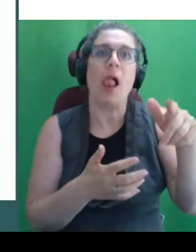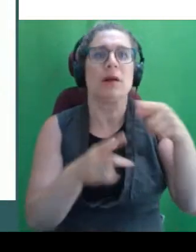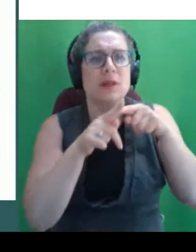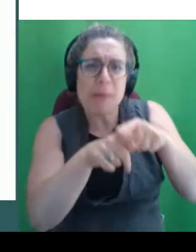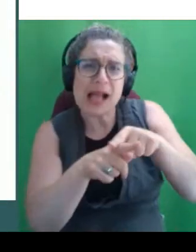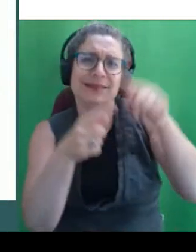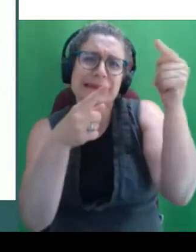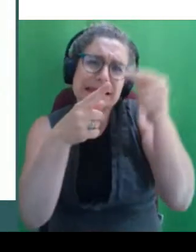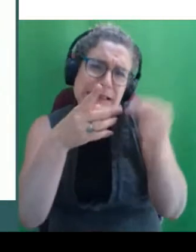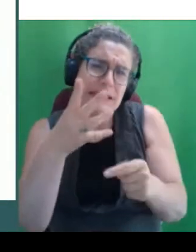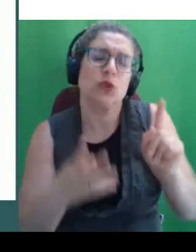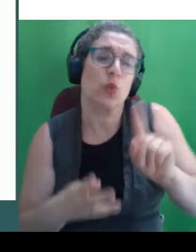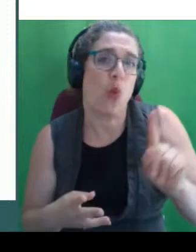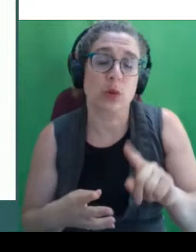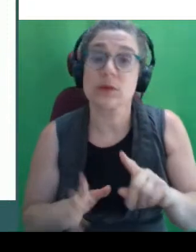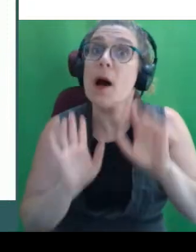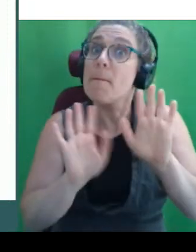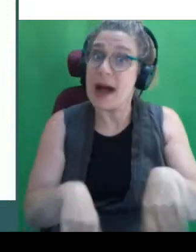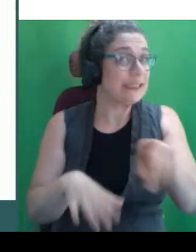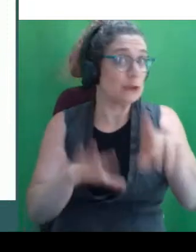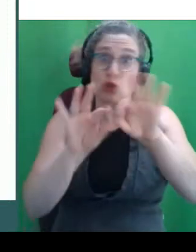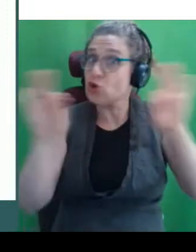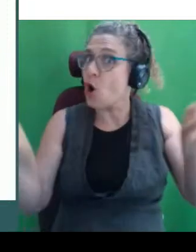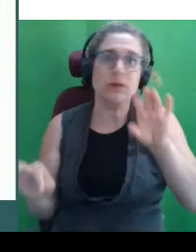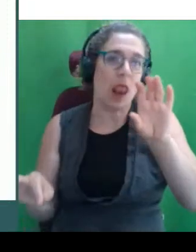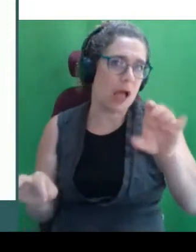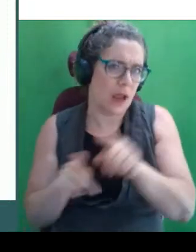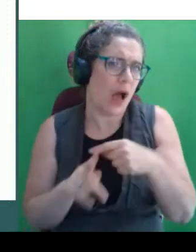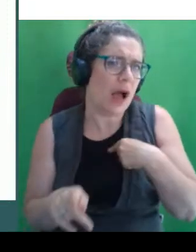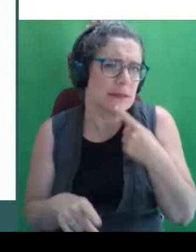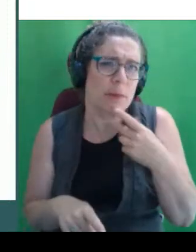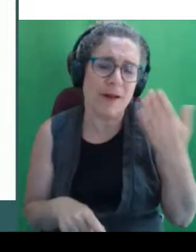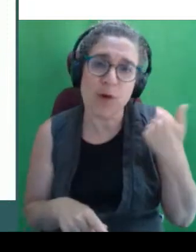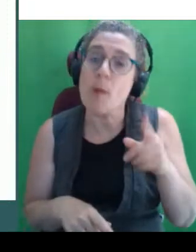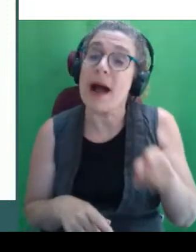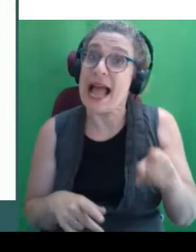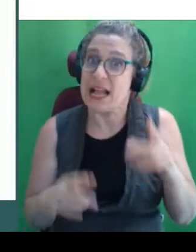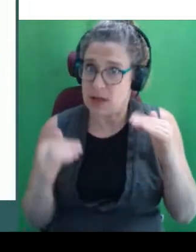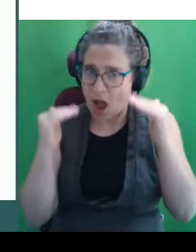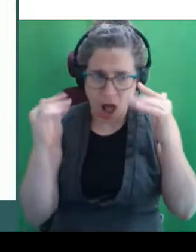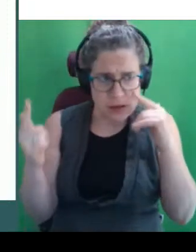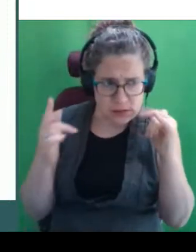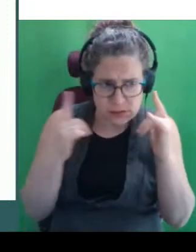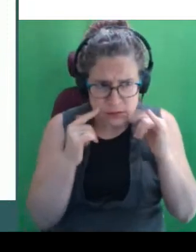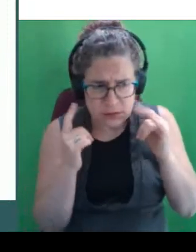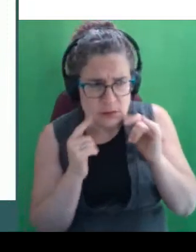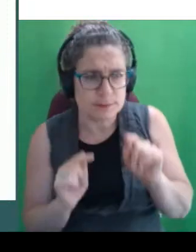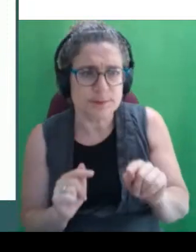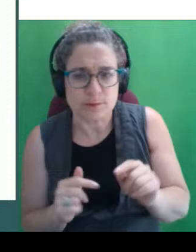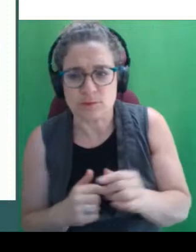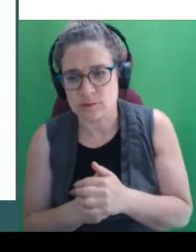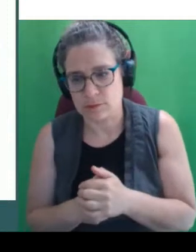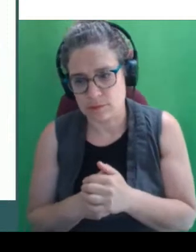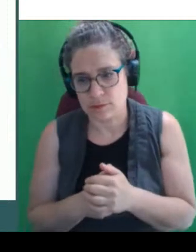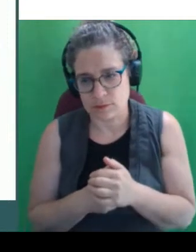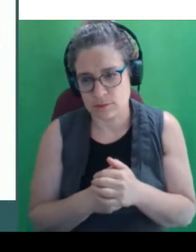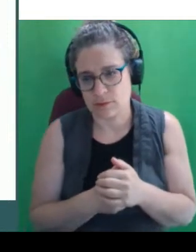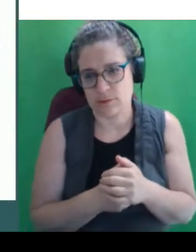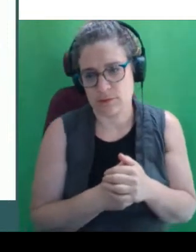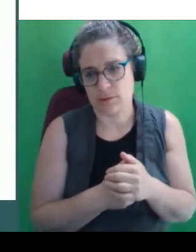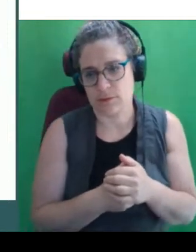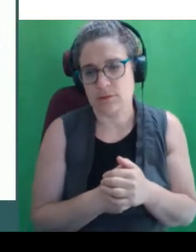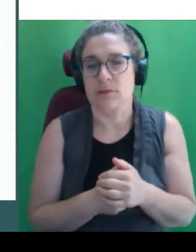not licensed or regulated, but it's highly regulated in those type of services. So if you do ever come across a